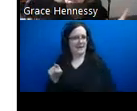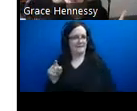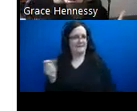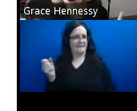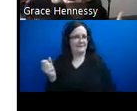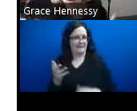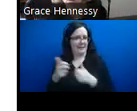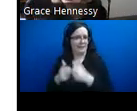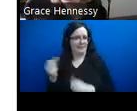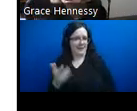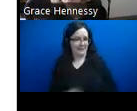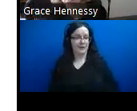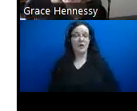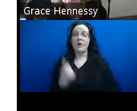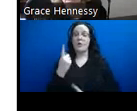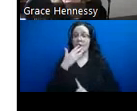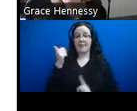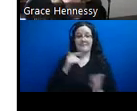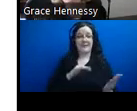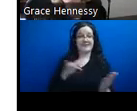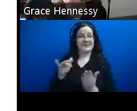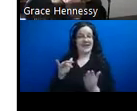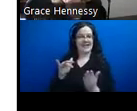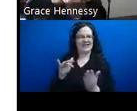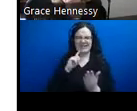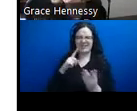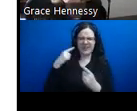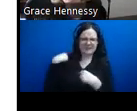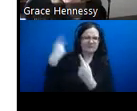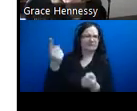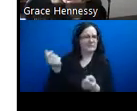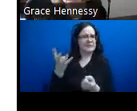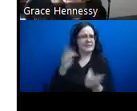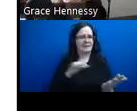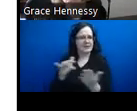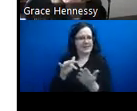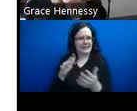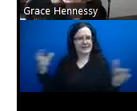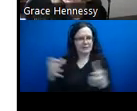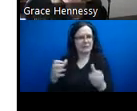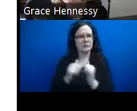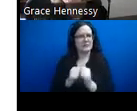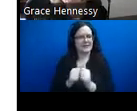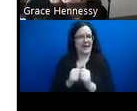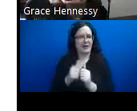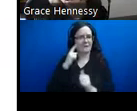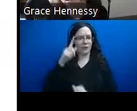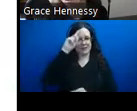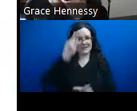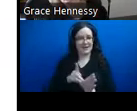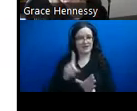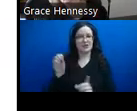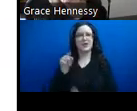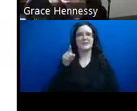brings together a number of studies that have been done over the years looking at co-occurring psychiatric disorders, Dr. Nikki Dowling